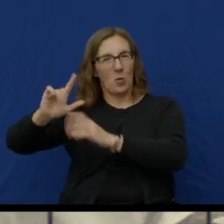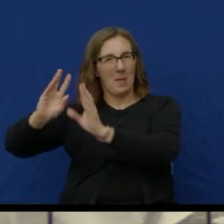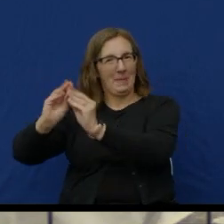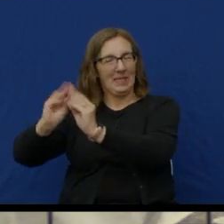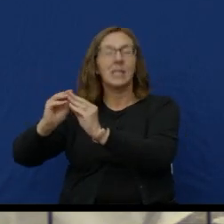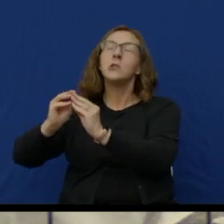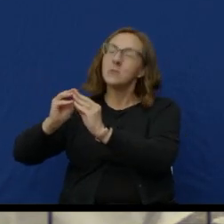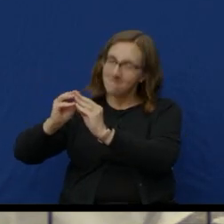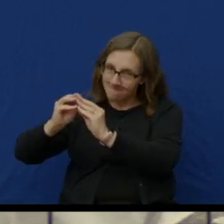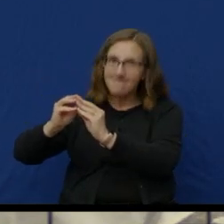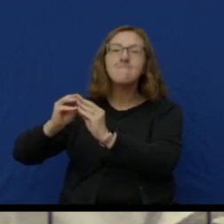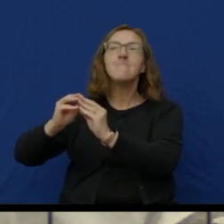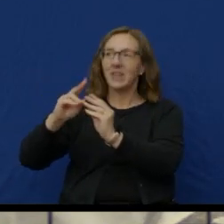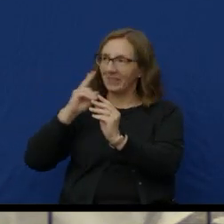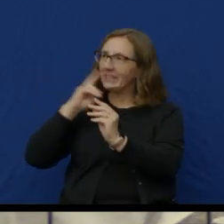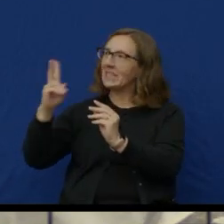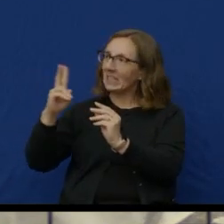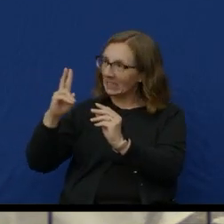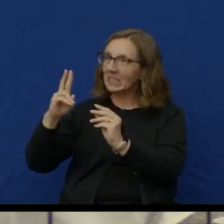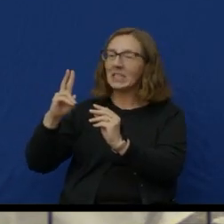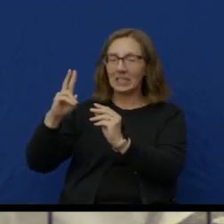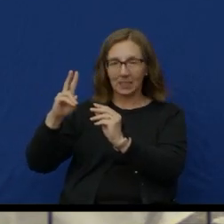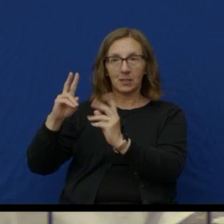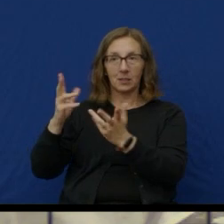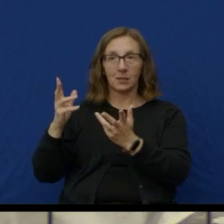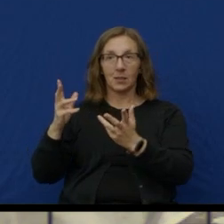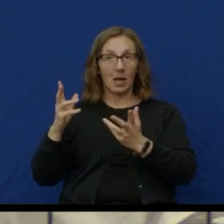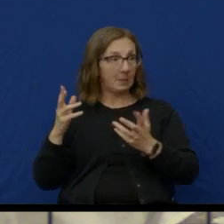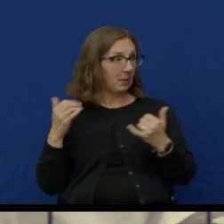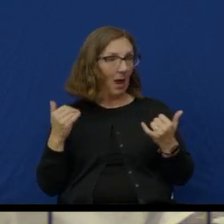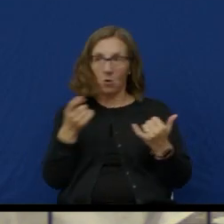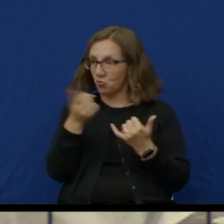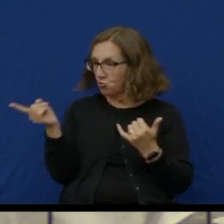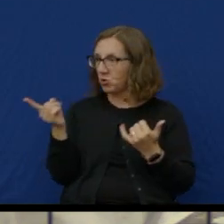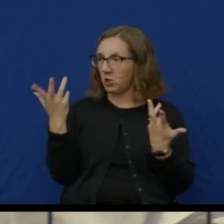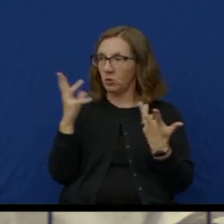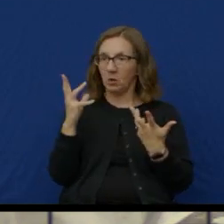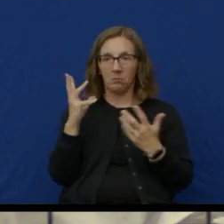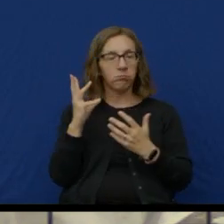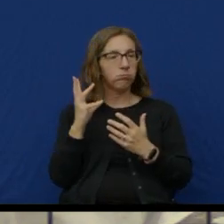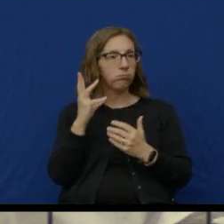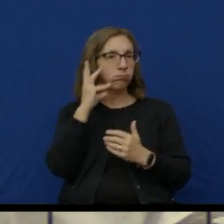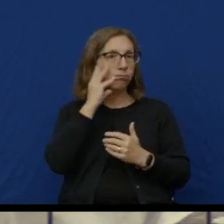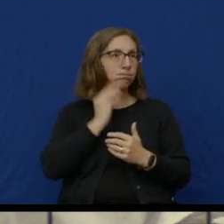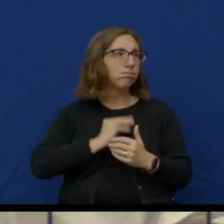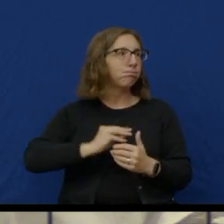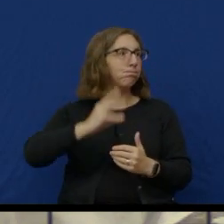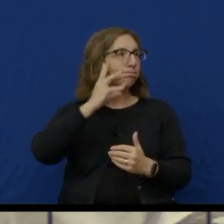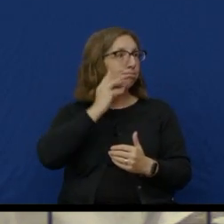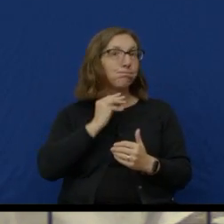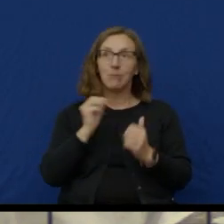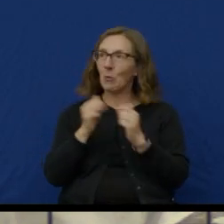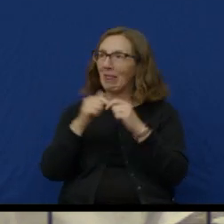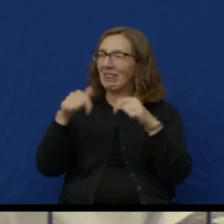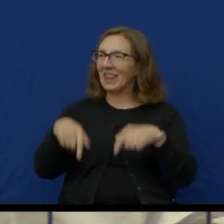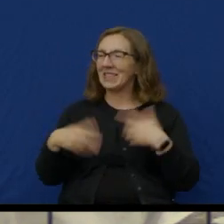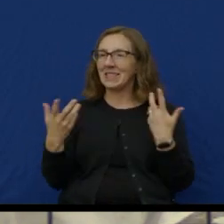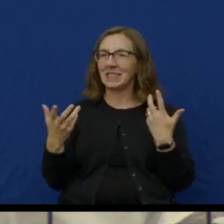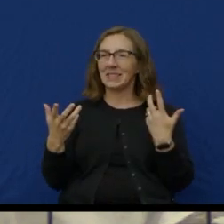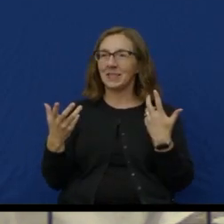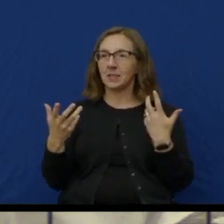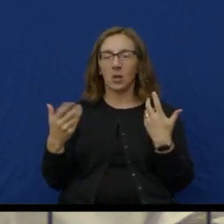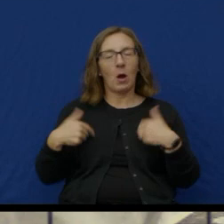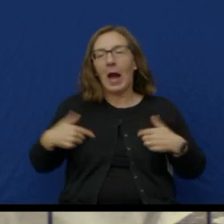that we were not at the point we're at today. Now you are pretty savvy in using these tools. So once again, I'm hoping not for another